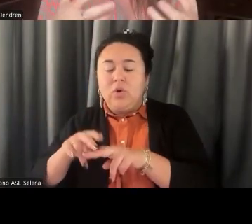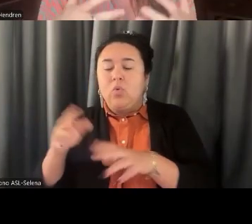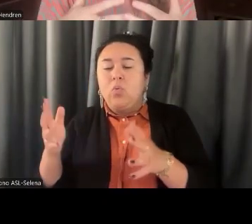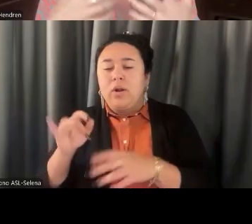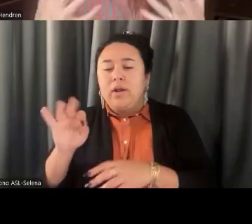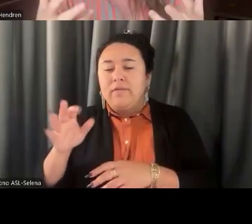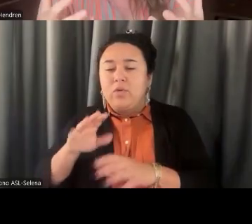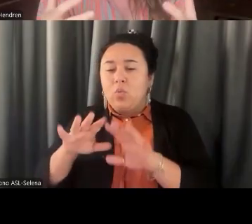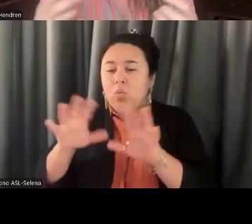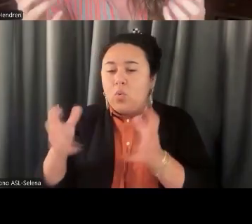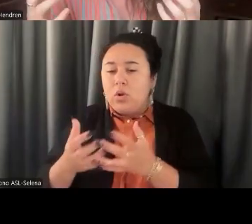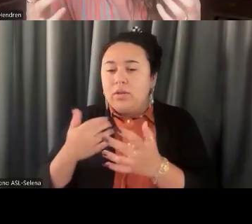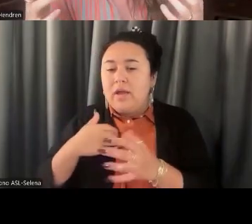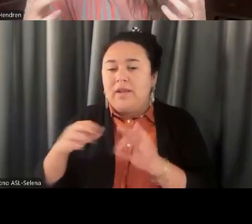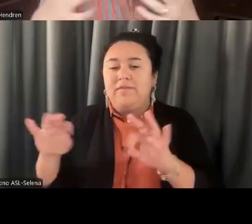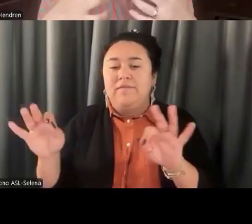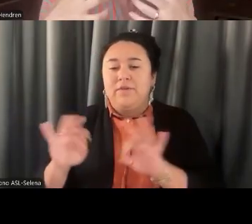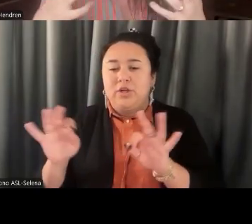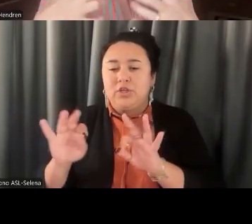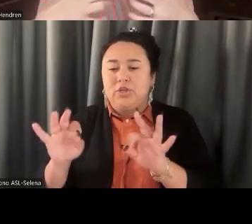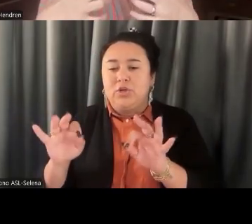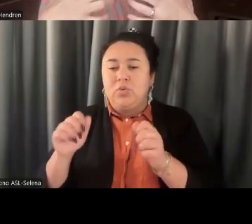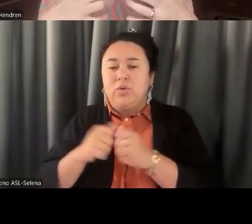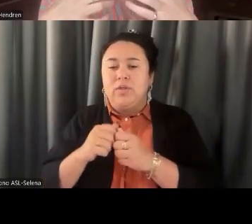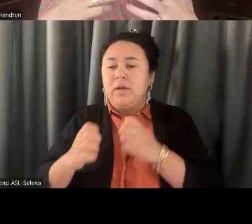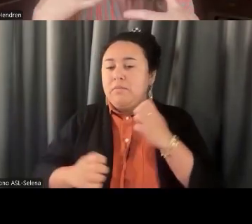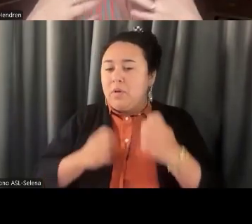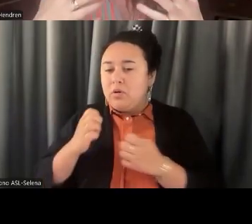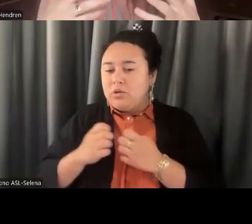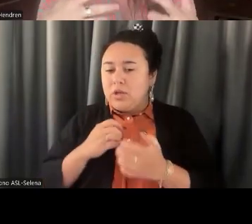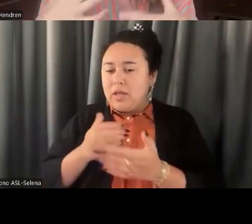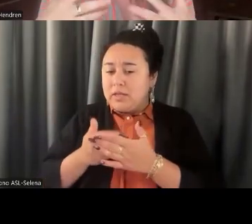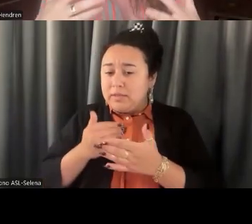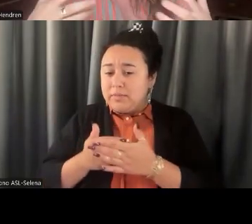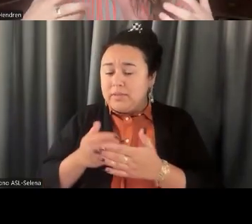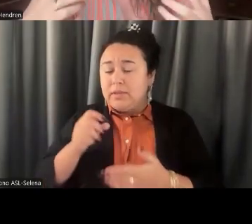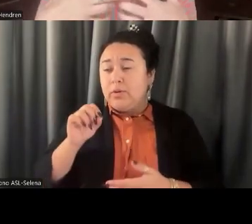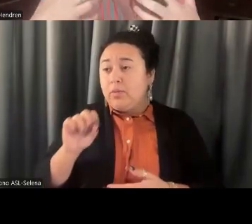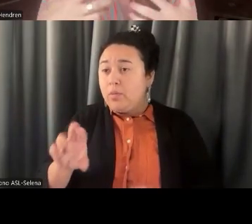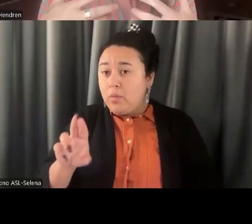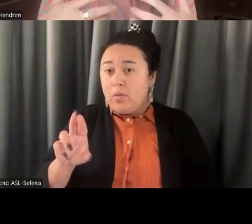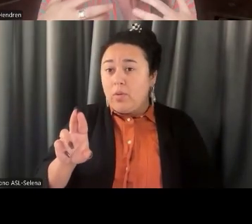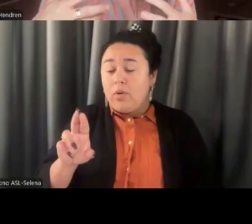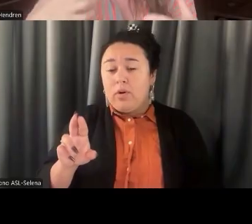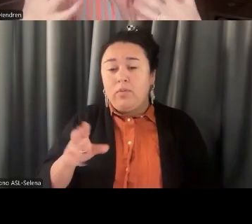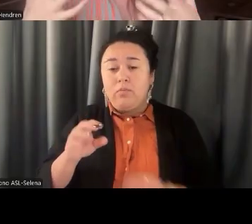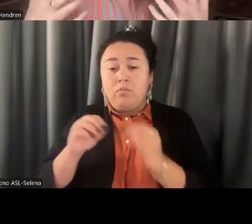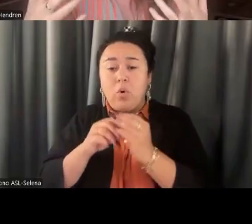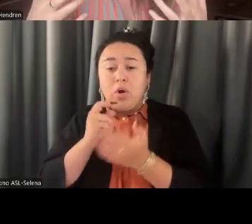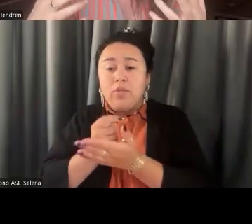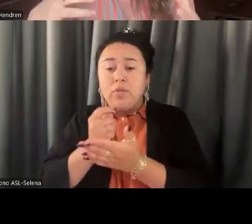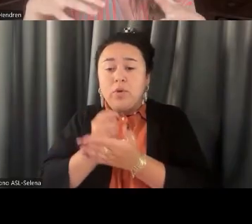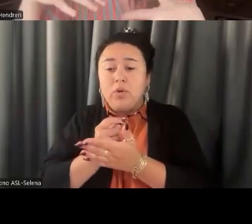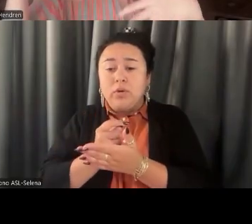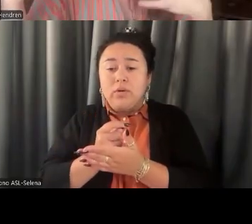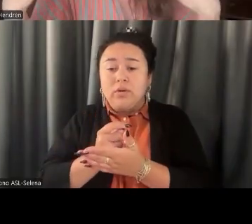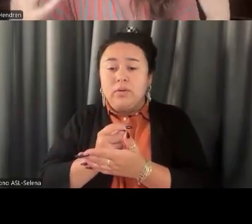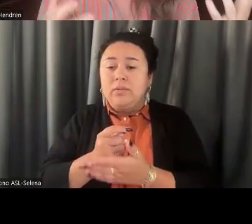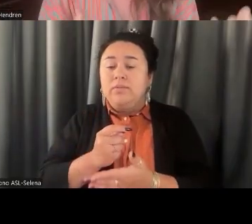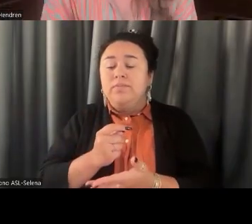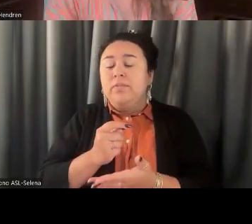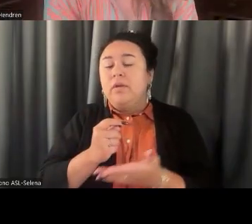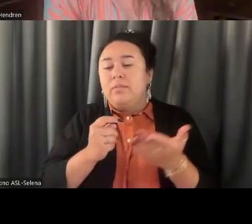in it furniture replete with kind of emotional intimacy or perhaps therapeutic ends, but not necessarily the